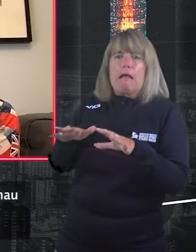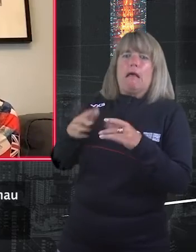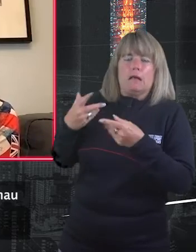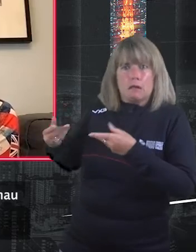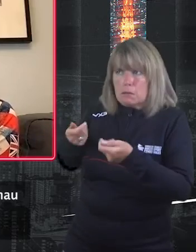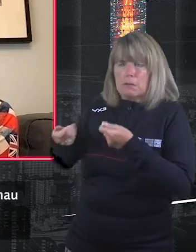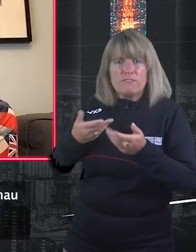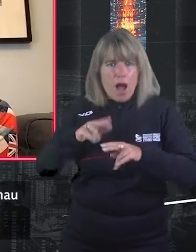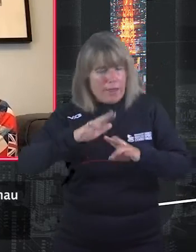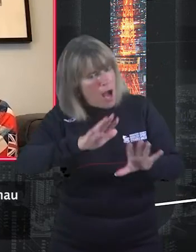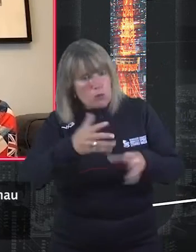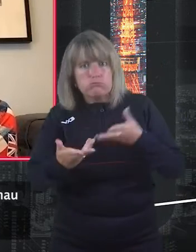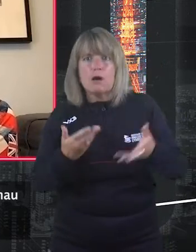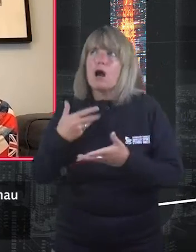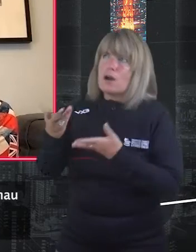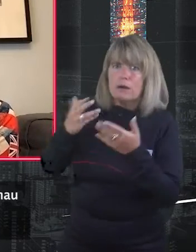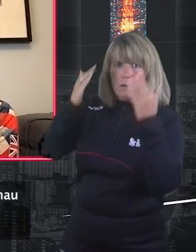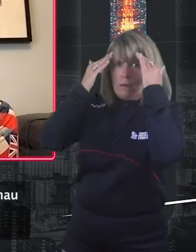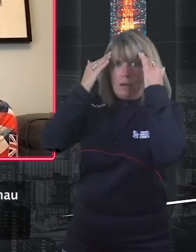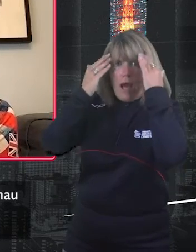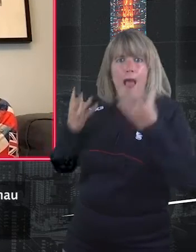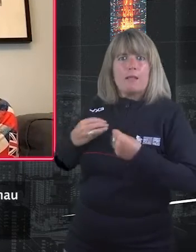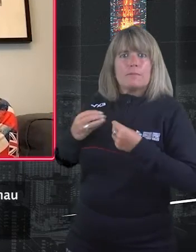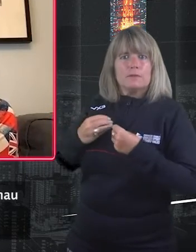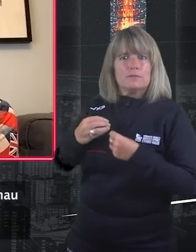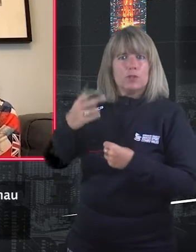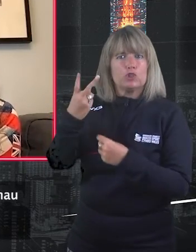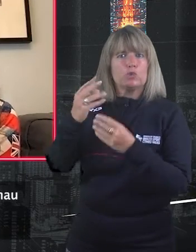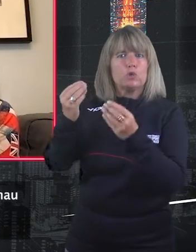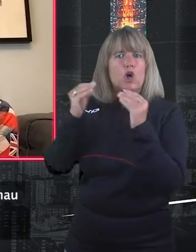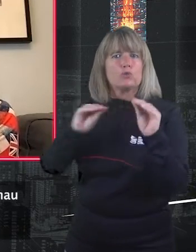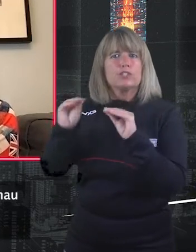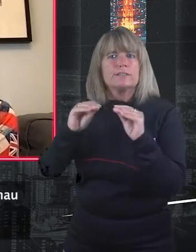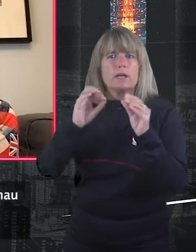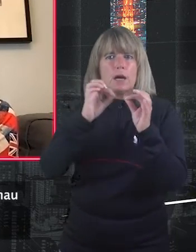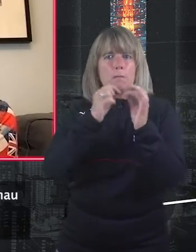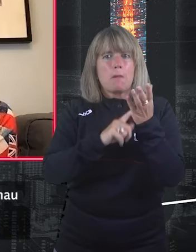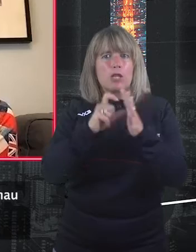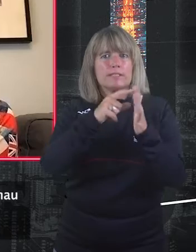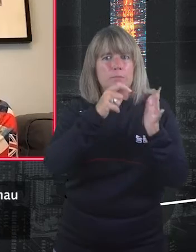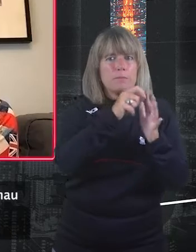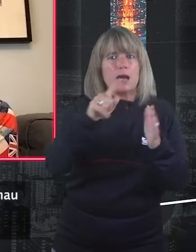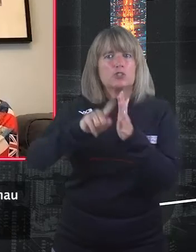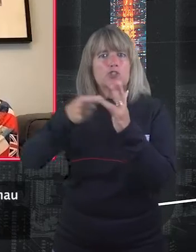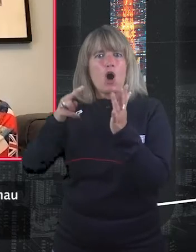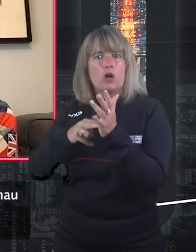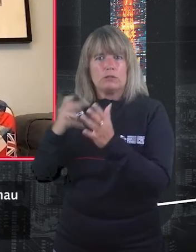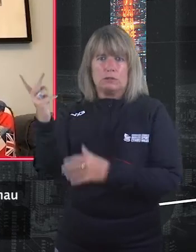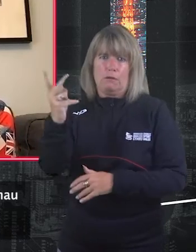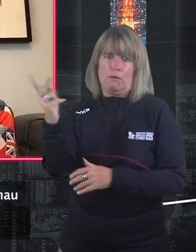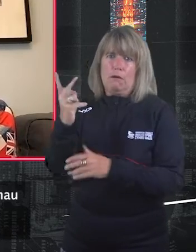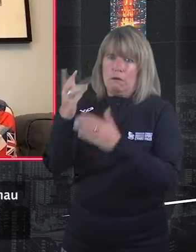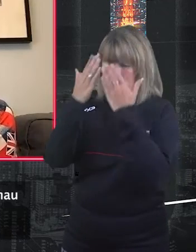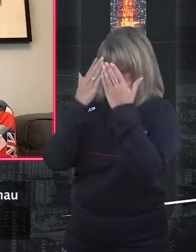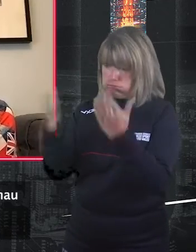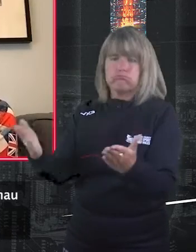and, you know, always acts as a little bit of a psychologist for me, and is always able to help me really see situations in a better way